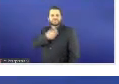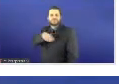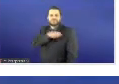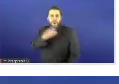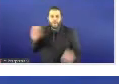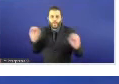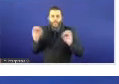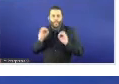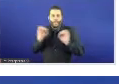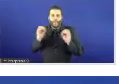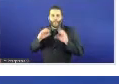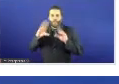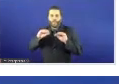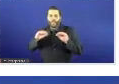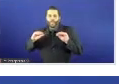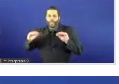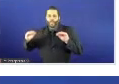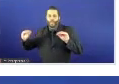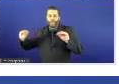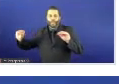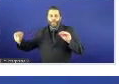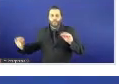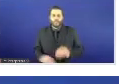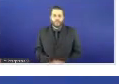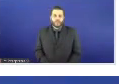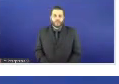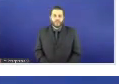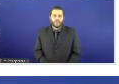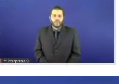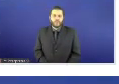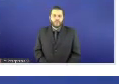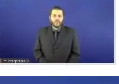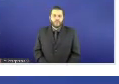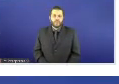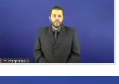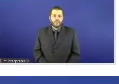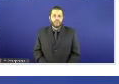And most importantly, how should we address them? Thank you.